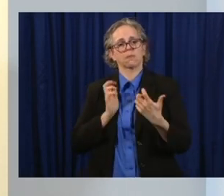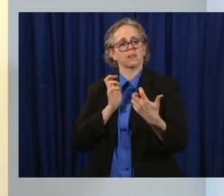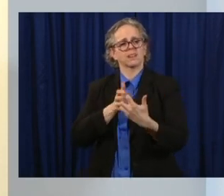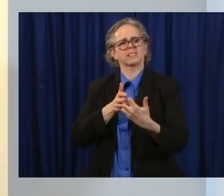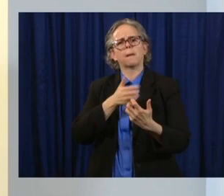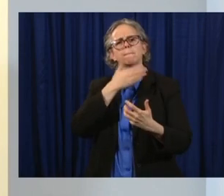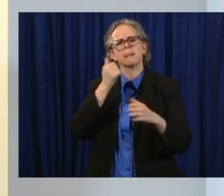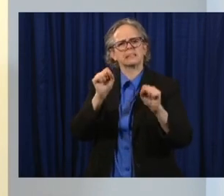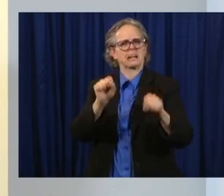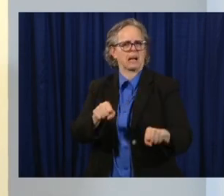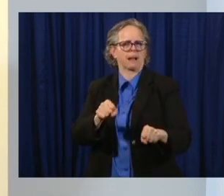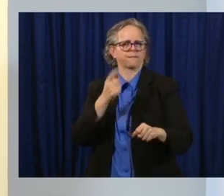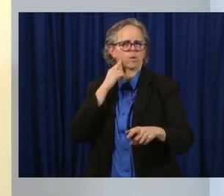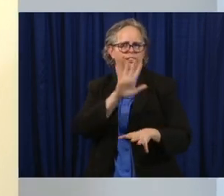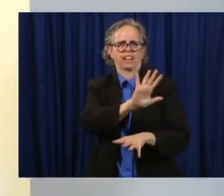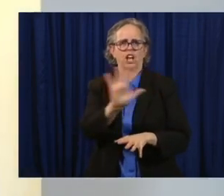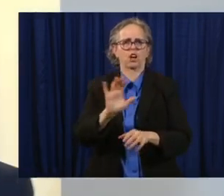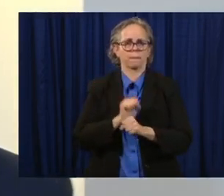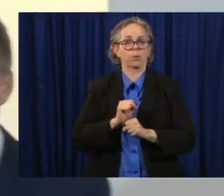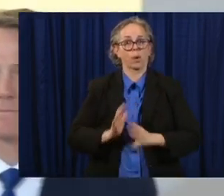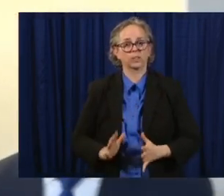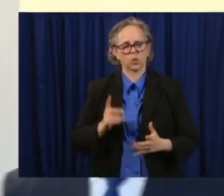that we're in.